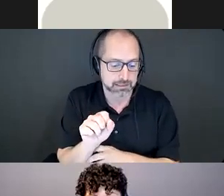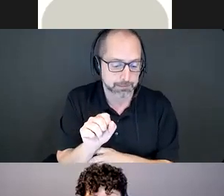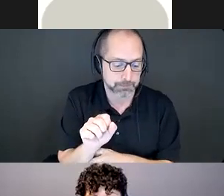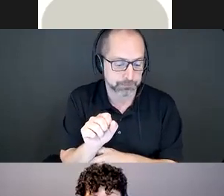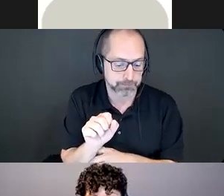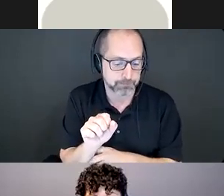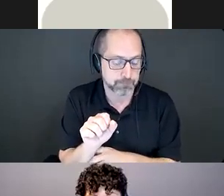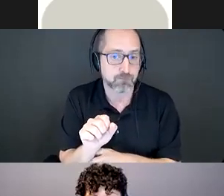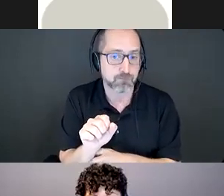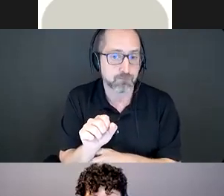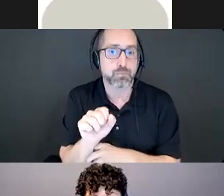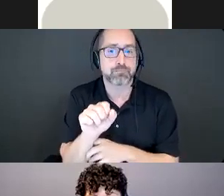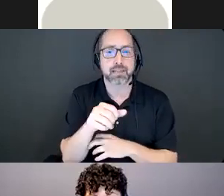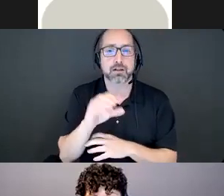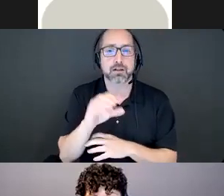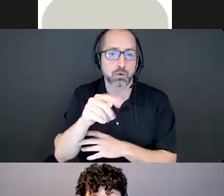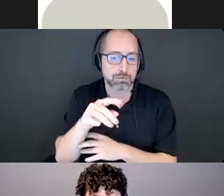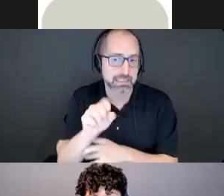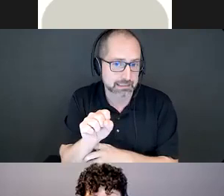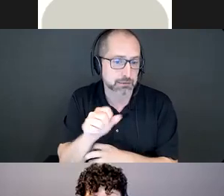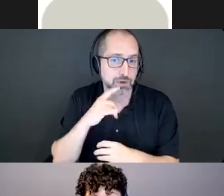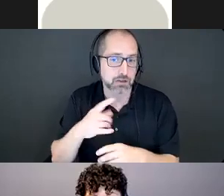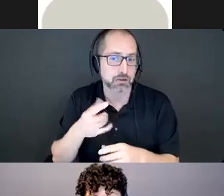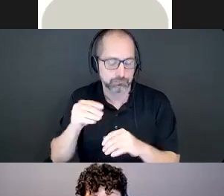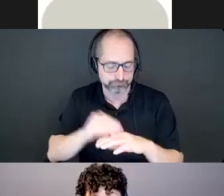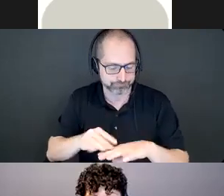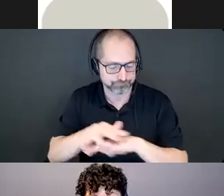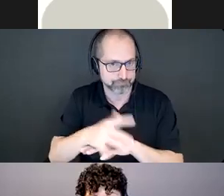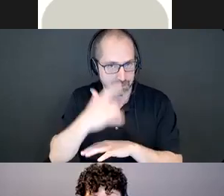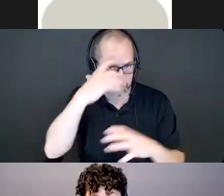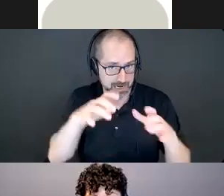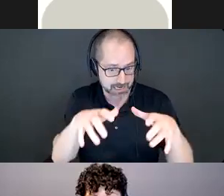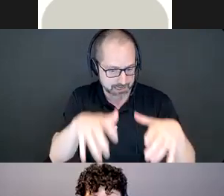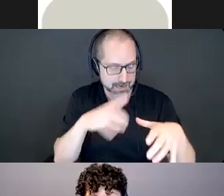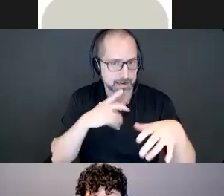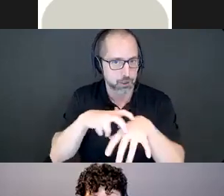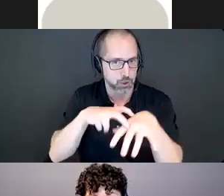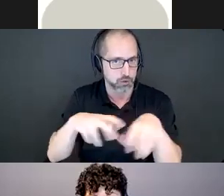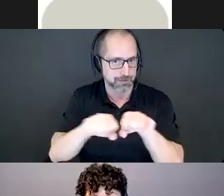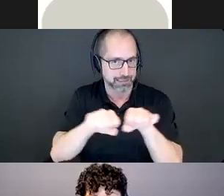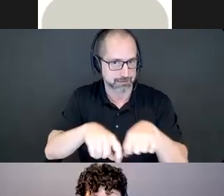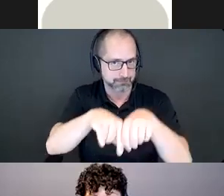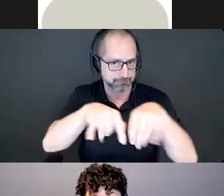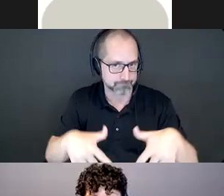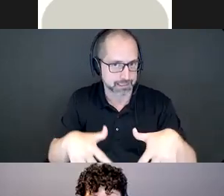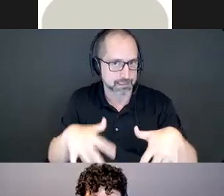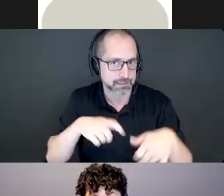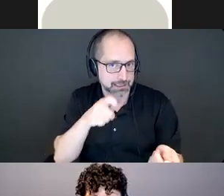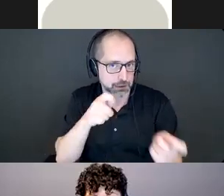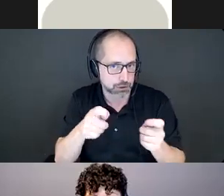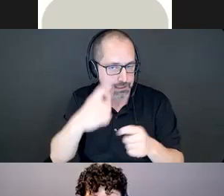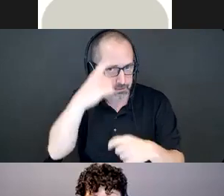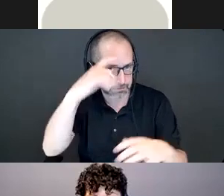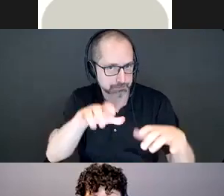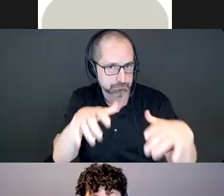opiates react on the brain and the nervous system. It can change the brainstem area that